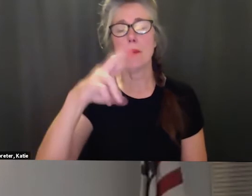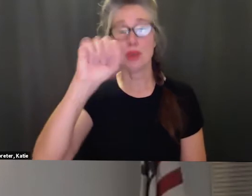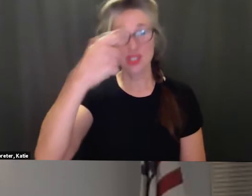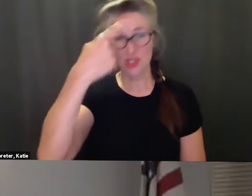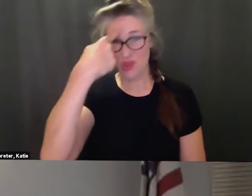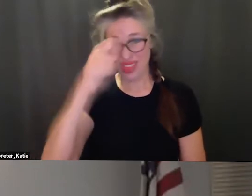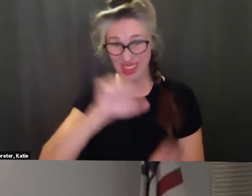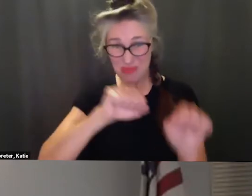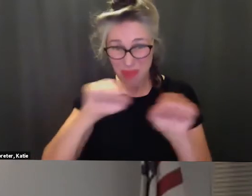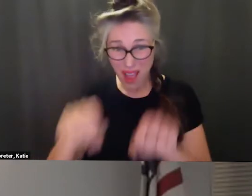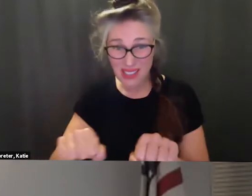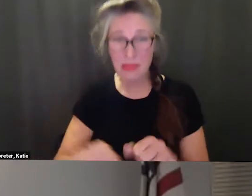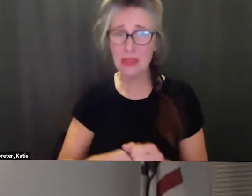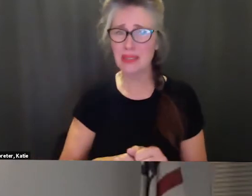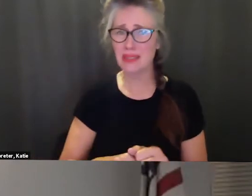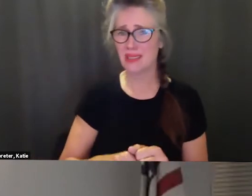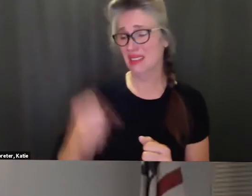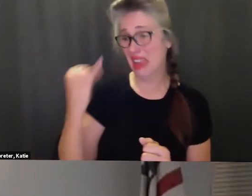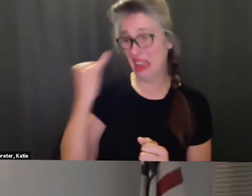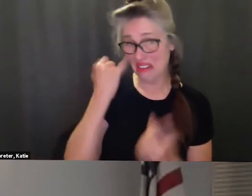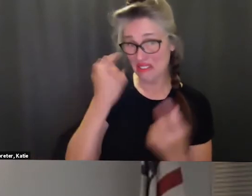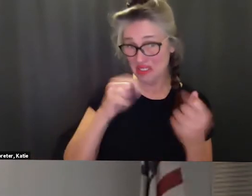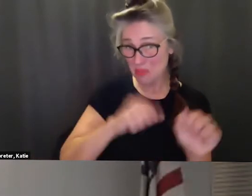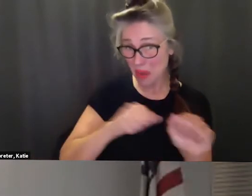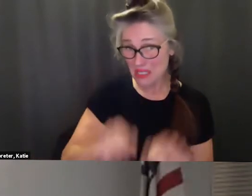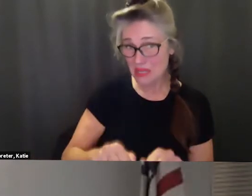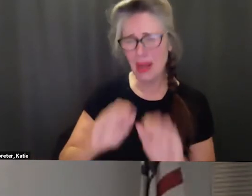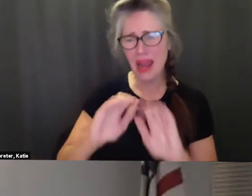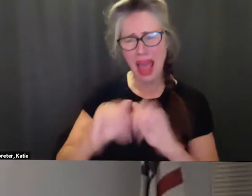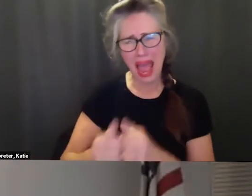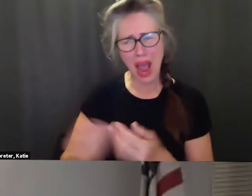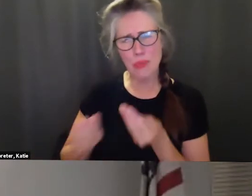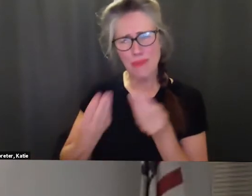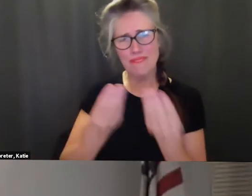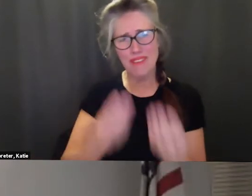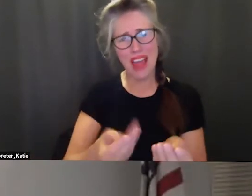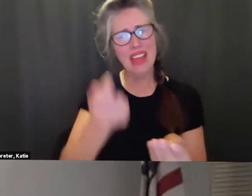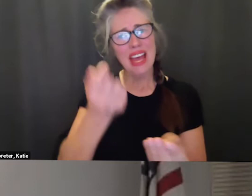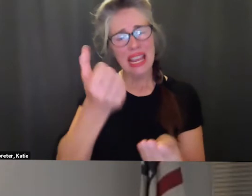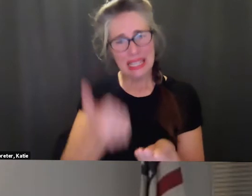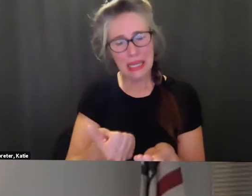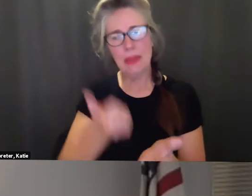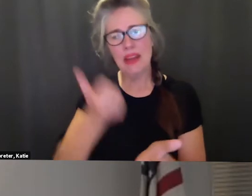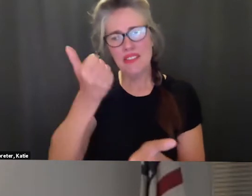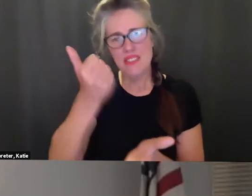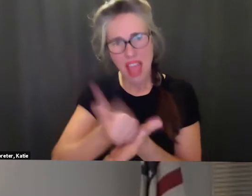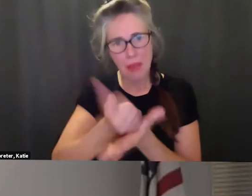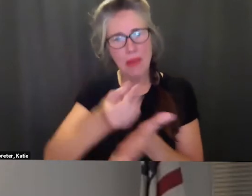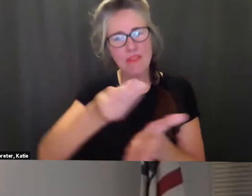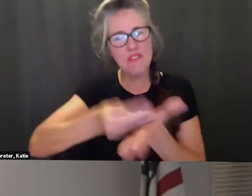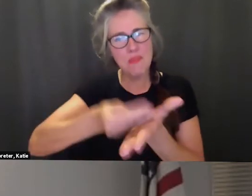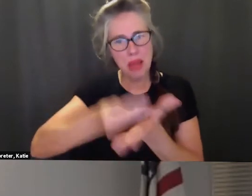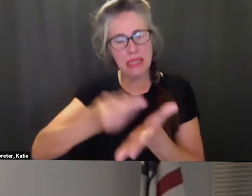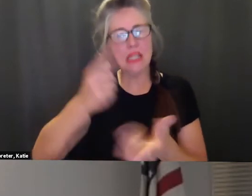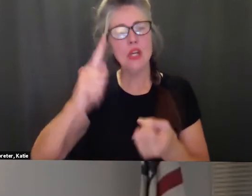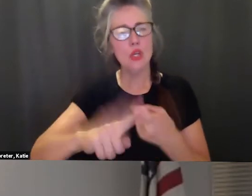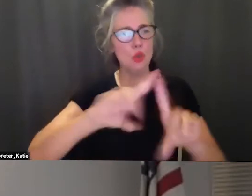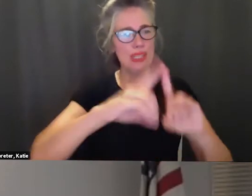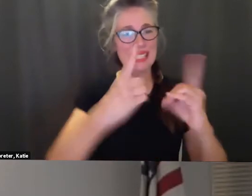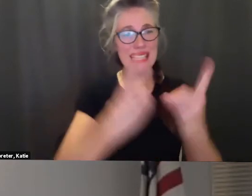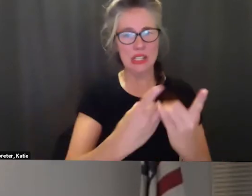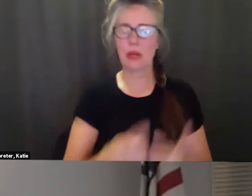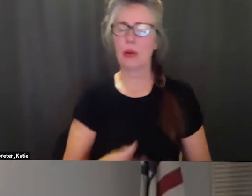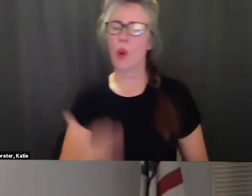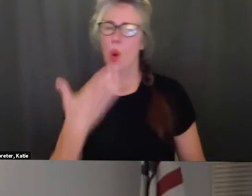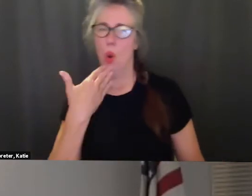number two, what it might entail, how it might provide some relief to districts? Yeah, that's a great question. The Senate and the